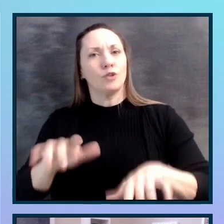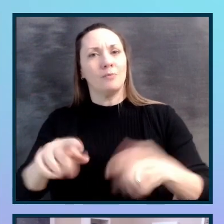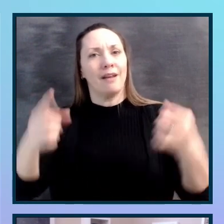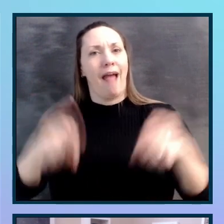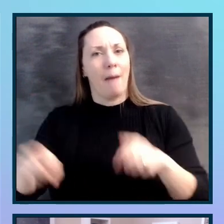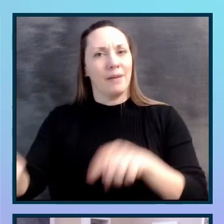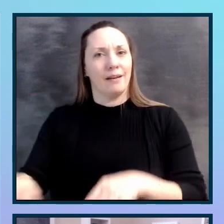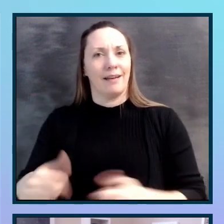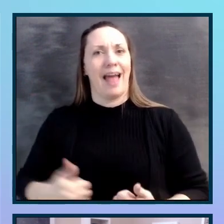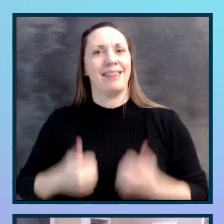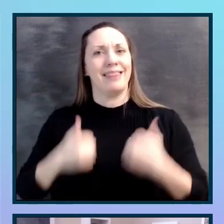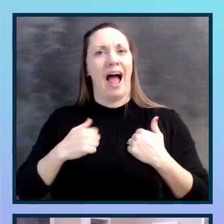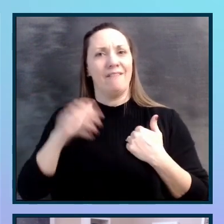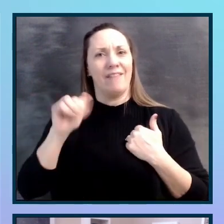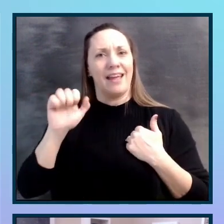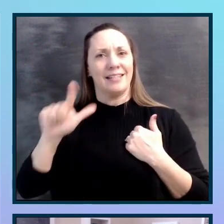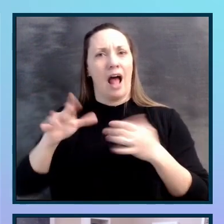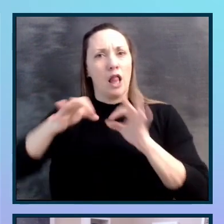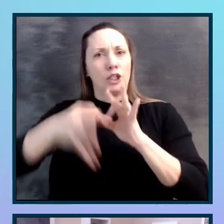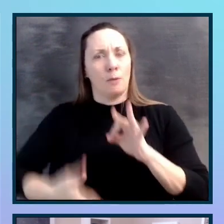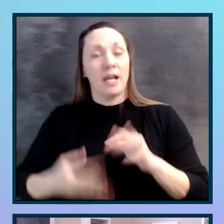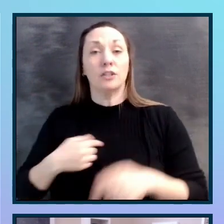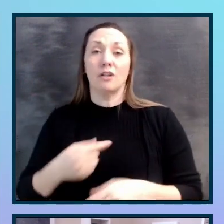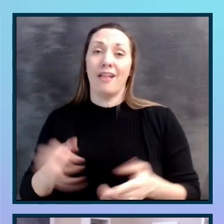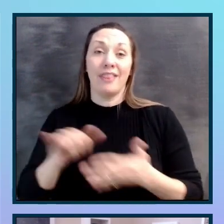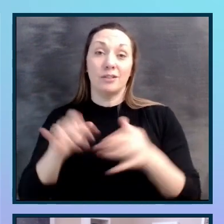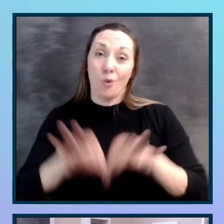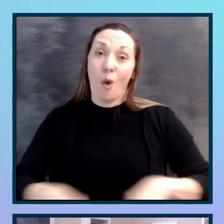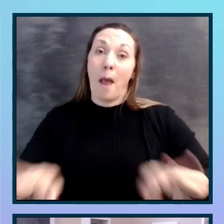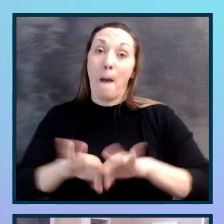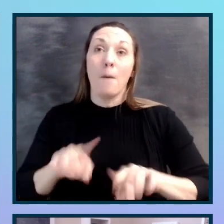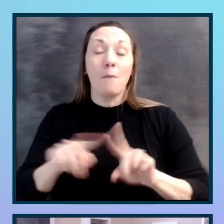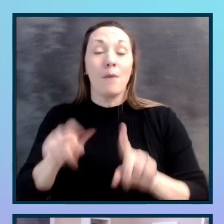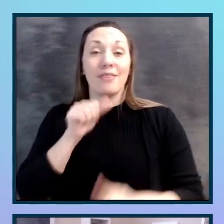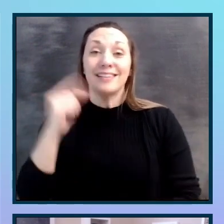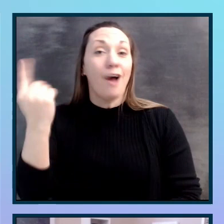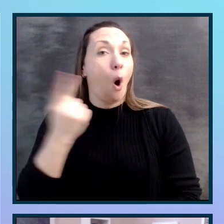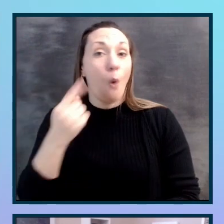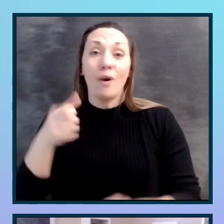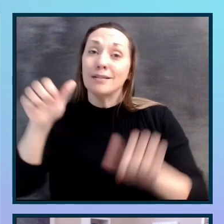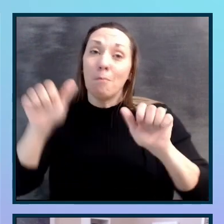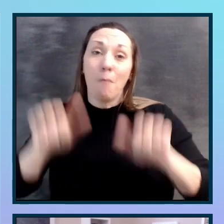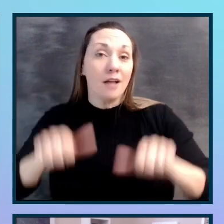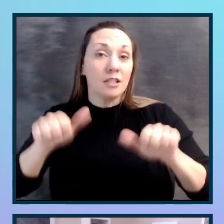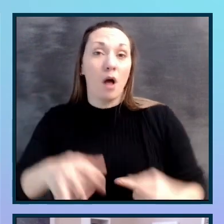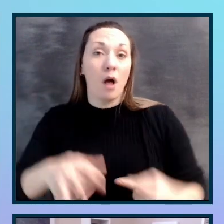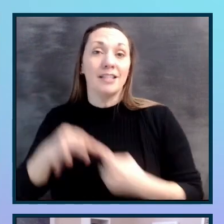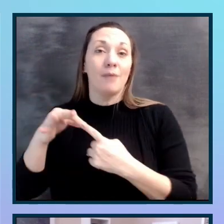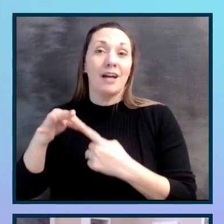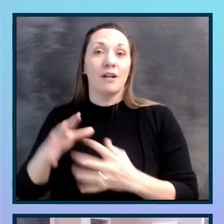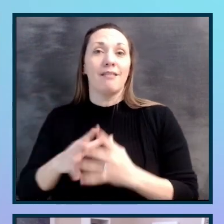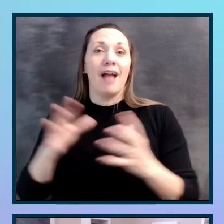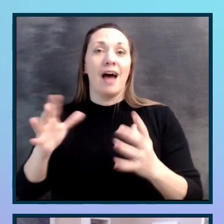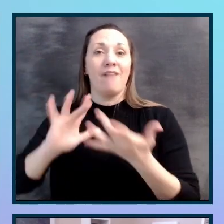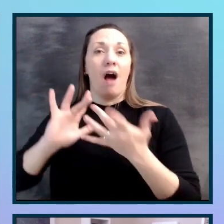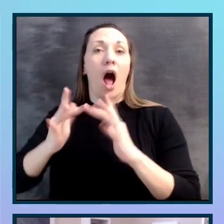live ASL interpretation, as is so important, but that's not always possible, especially in a lot of online